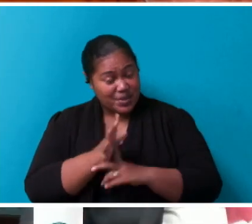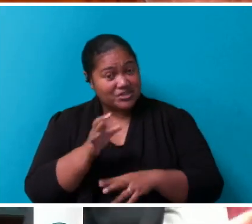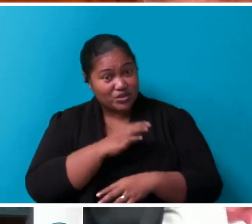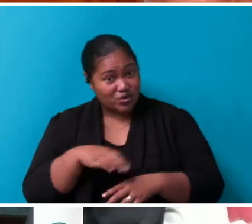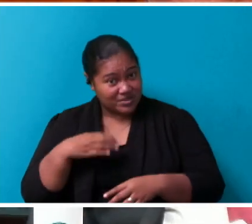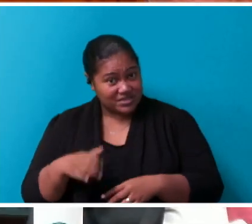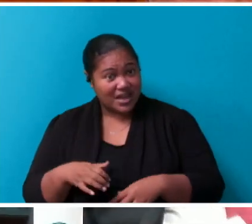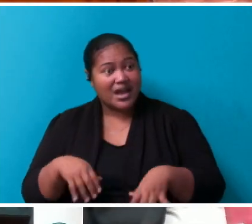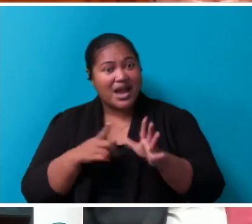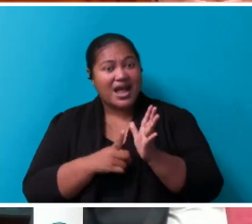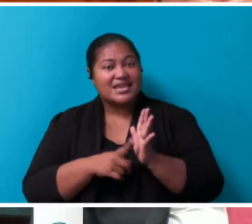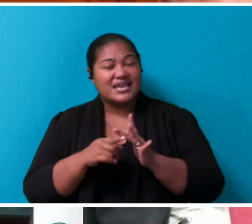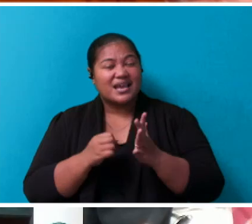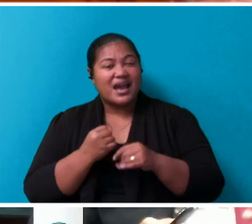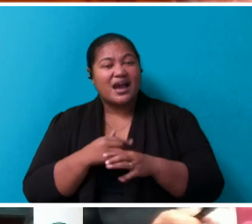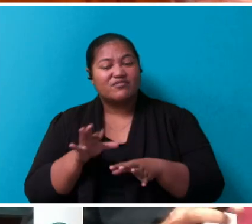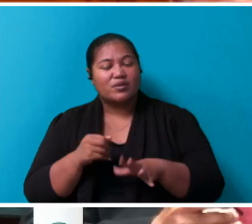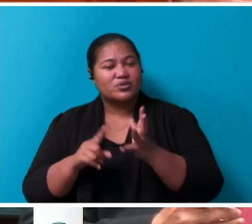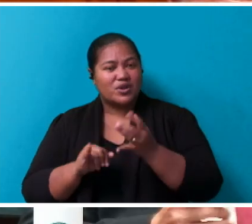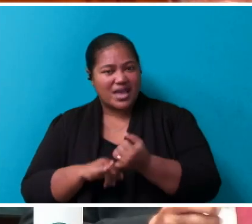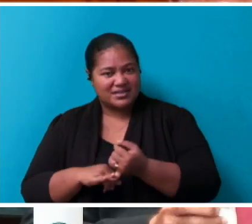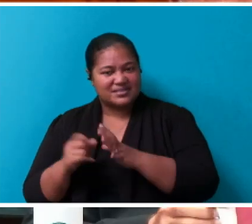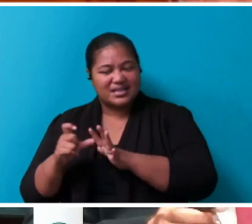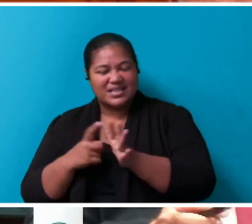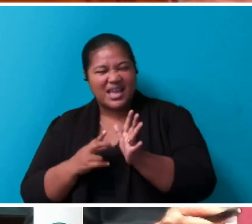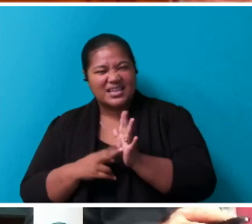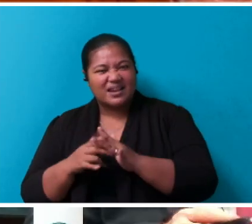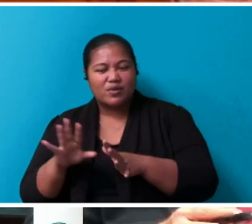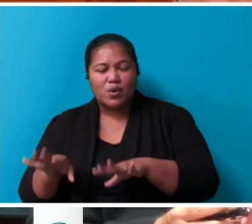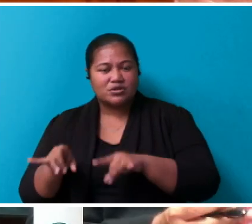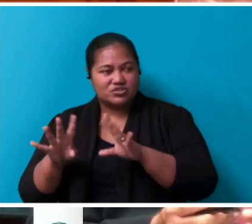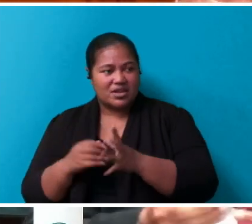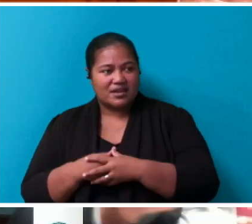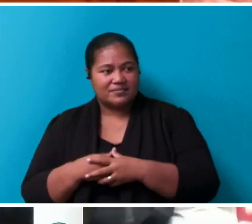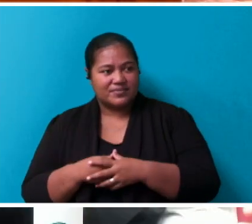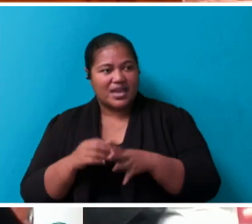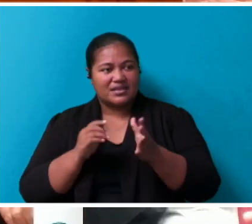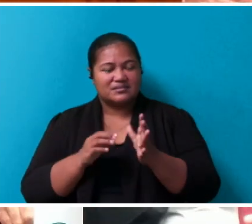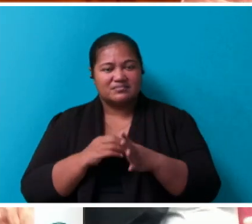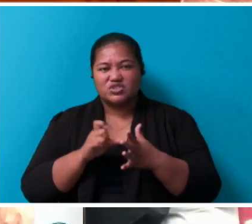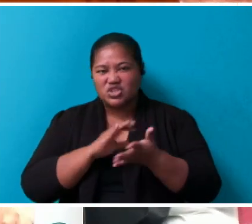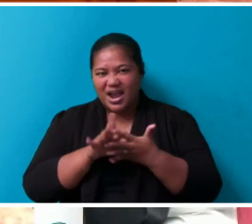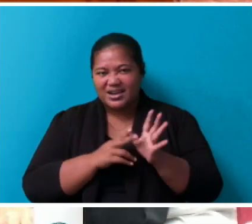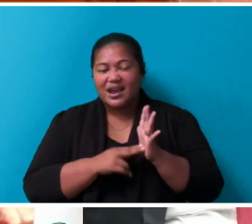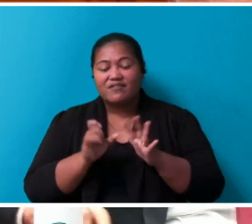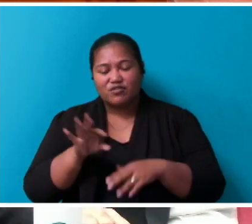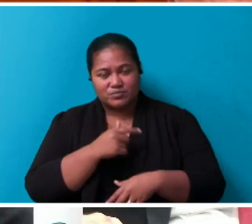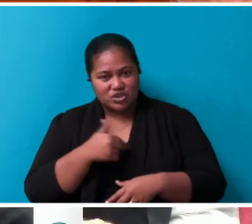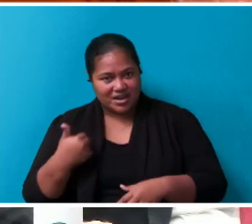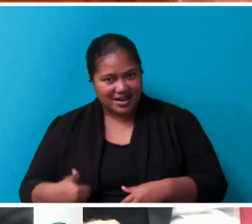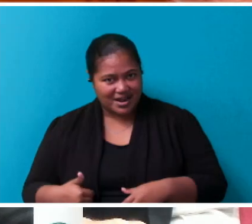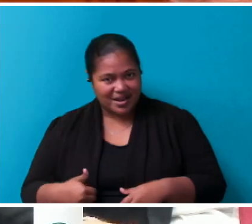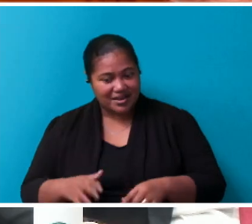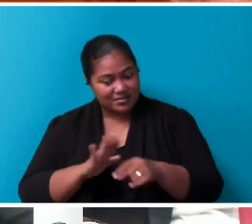Cooper from the US, Daniel Stowe from Australia, and Madam Linda Chan from China, and assure this